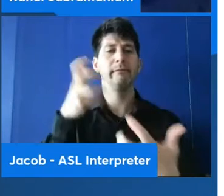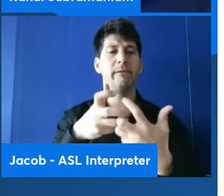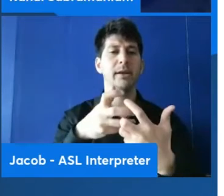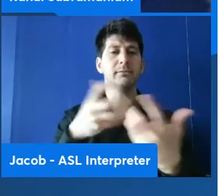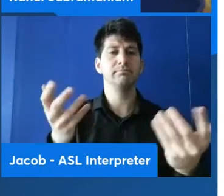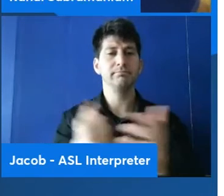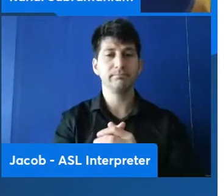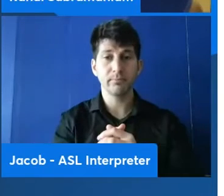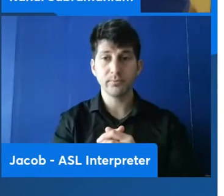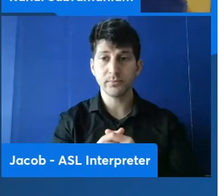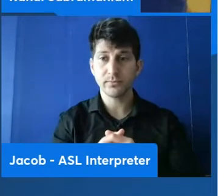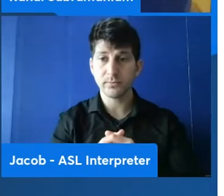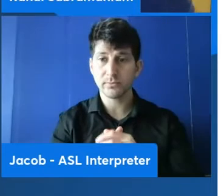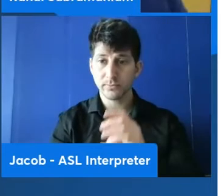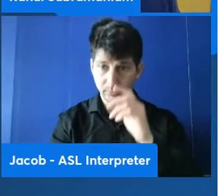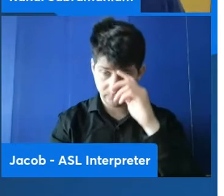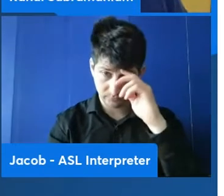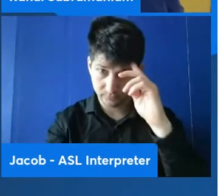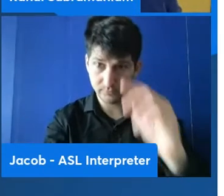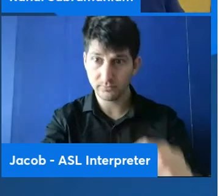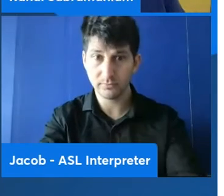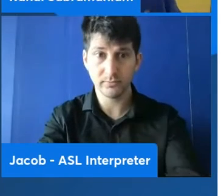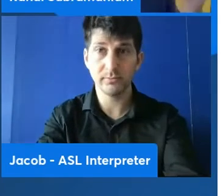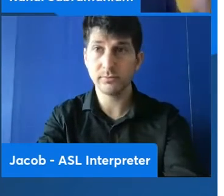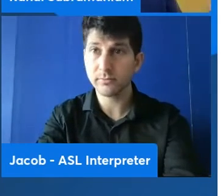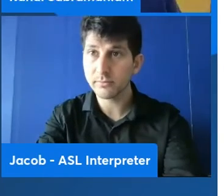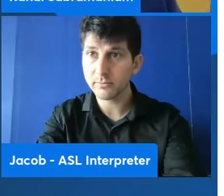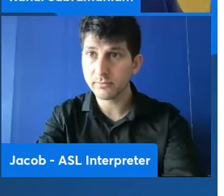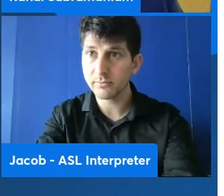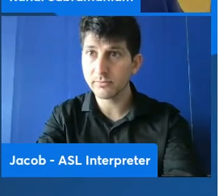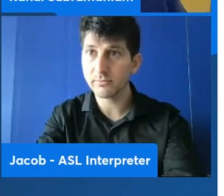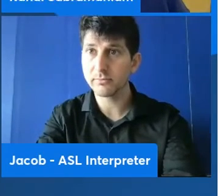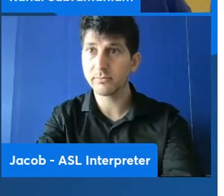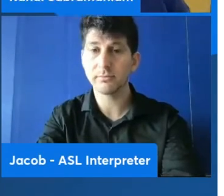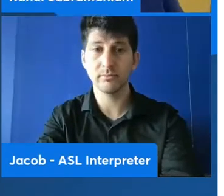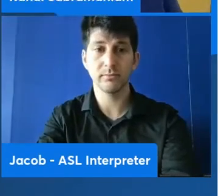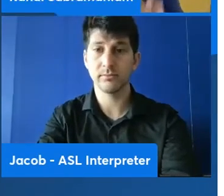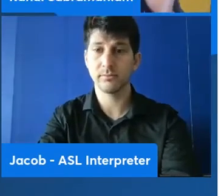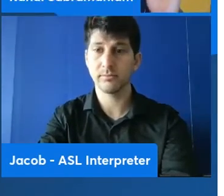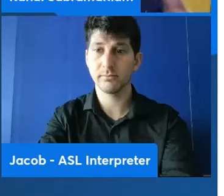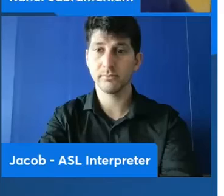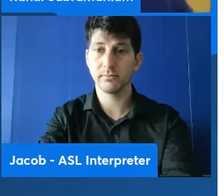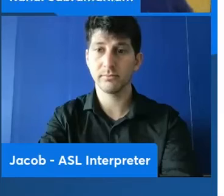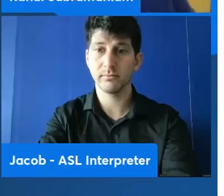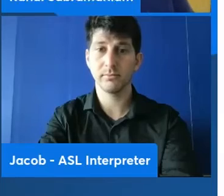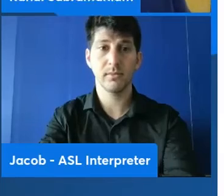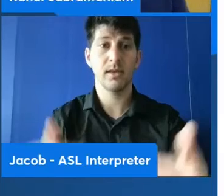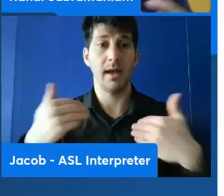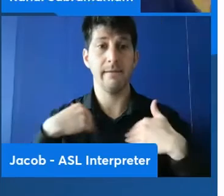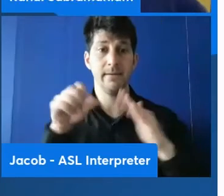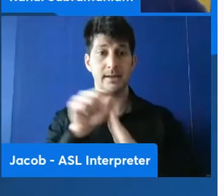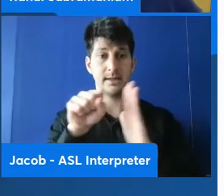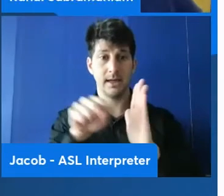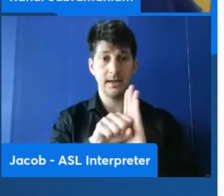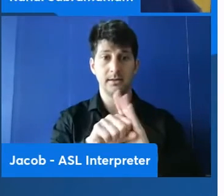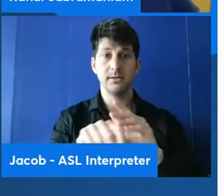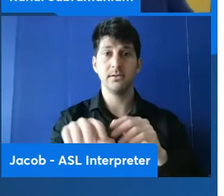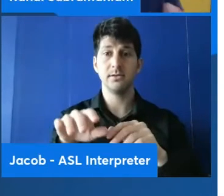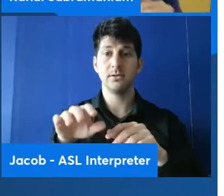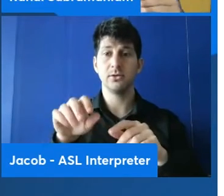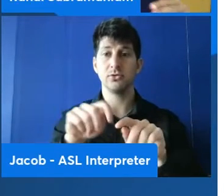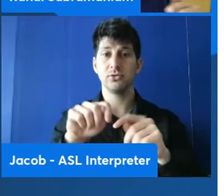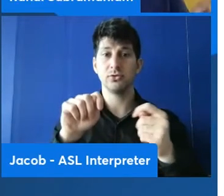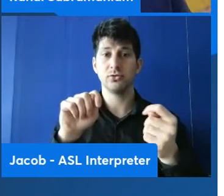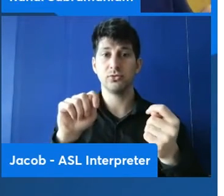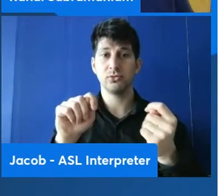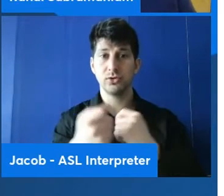of things? Yeah, so you should think of step functions pretty much as a workflow, right? You have states, you have a state transition system, you